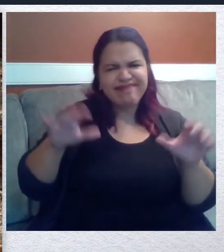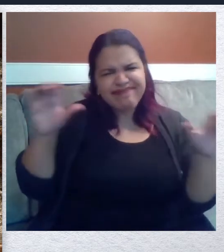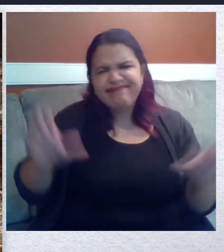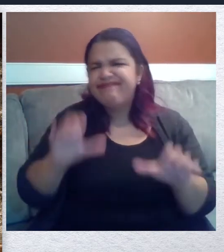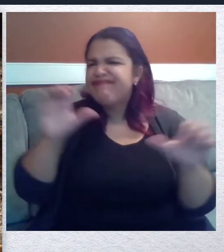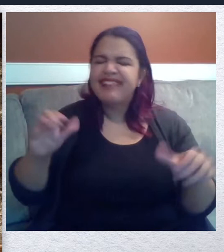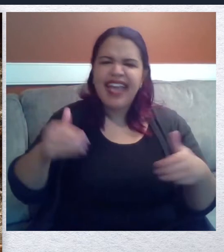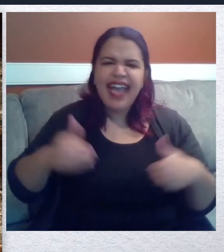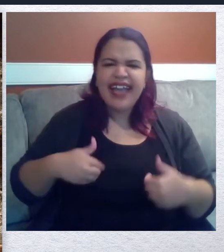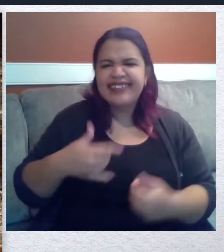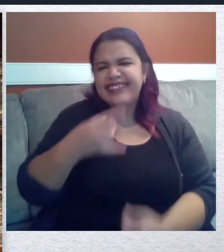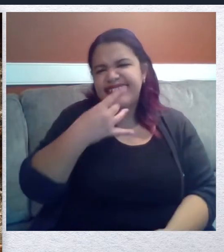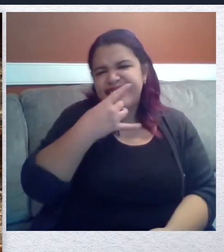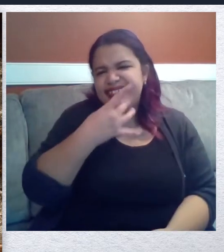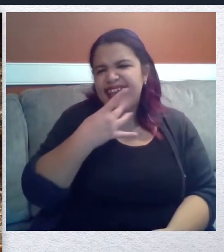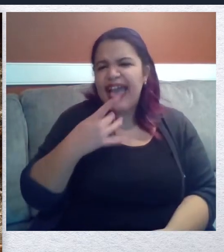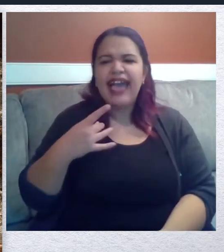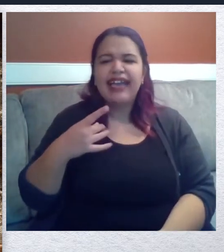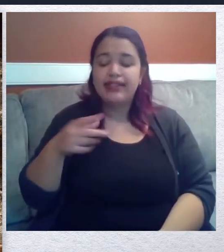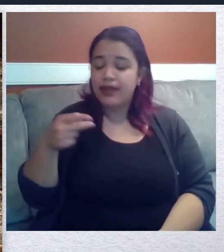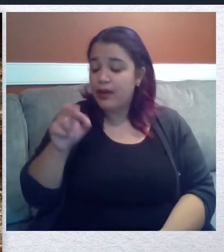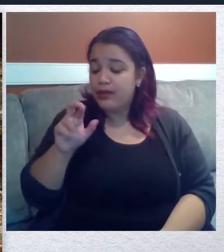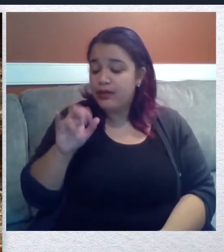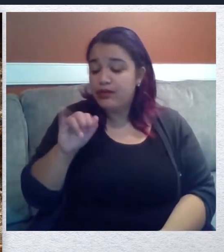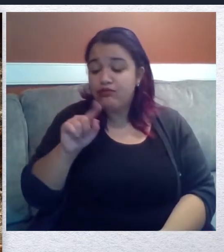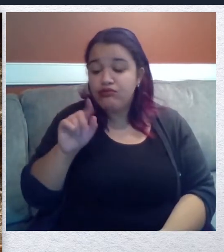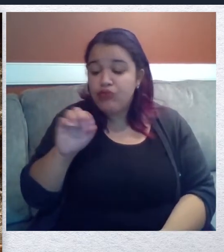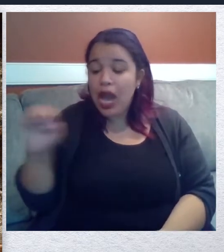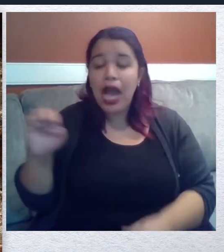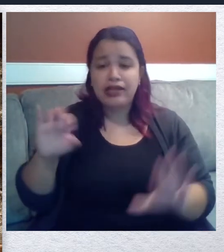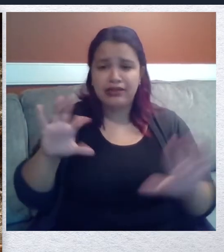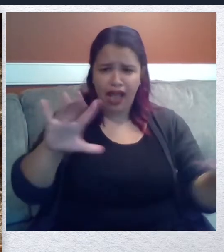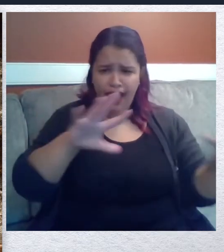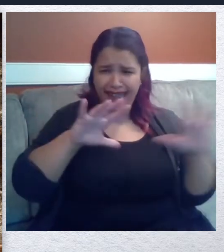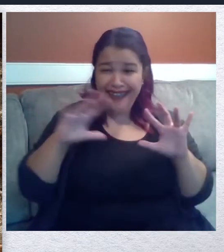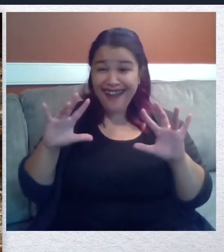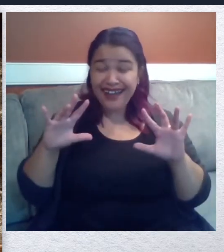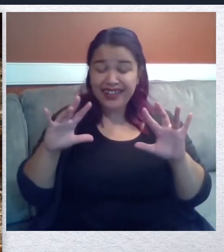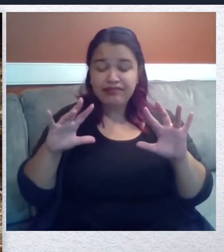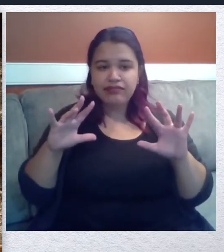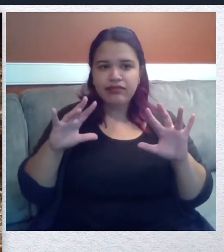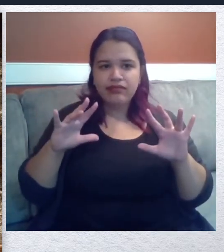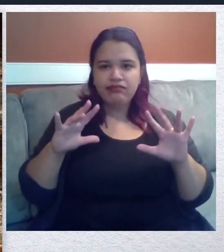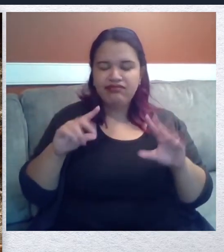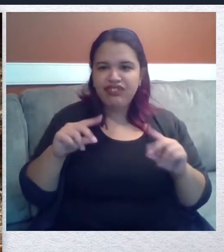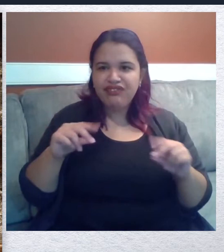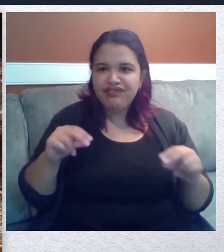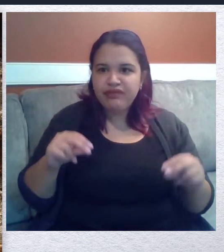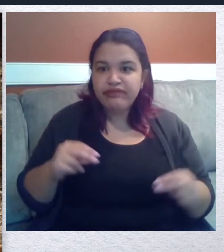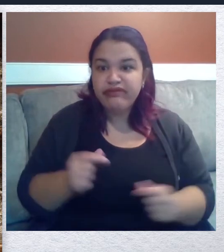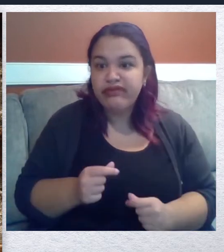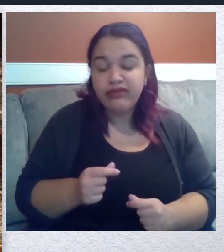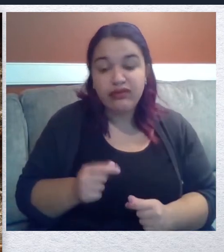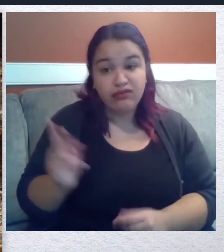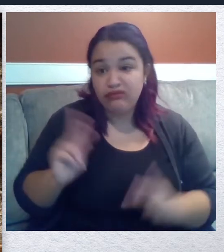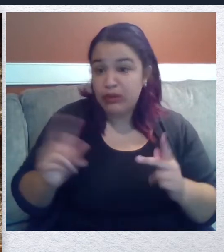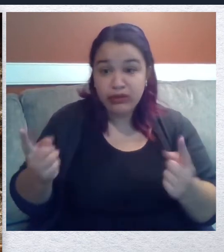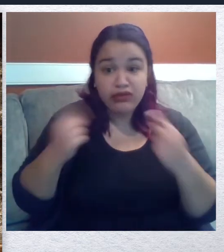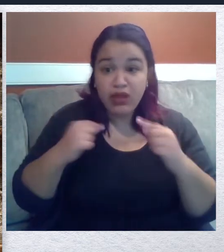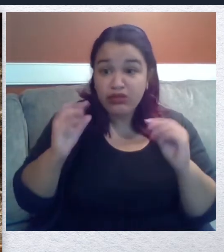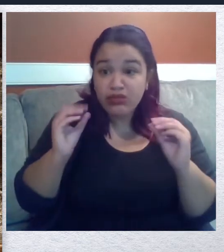came. Unfortunately, no one attended the event." The candidate then might move on to the task